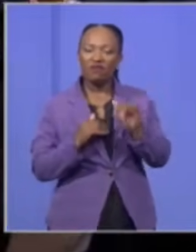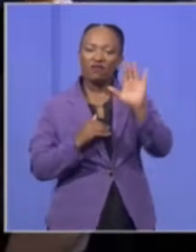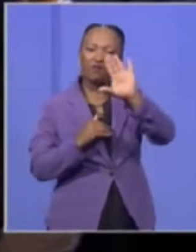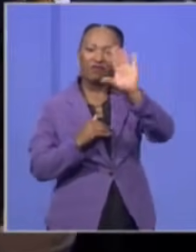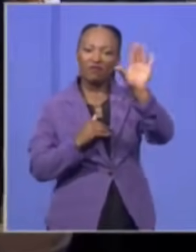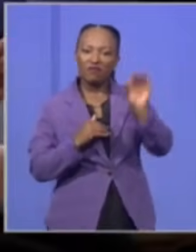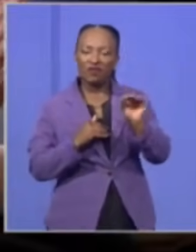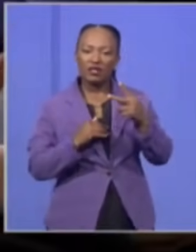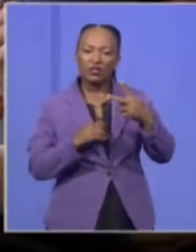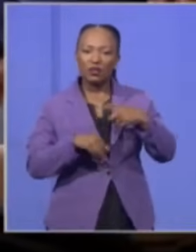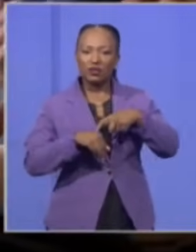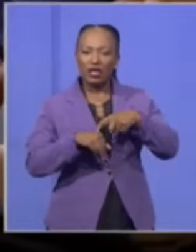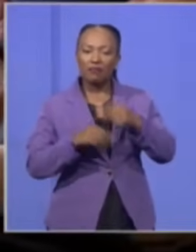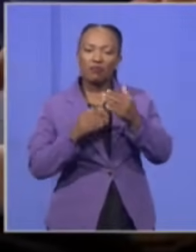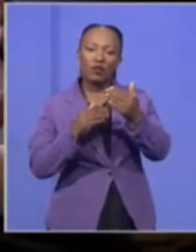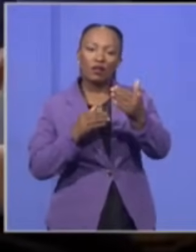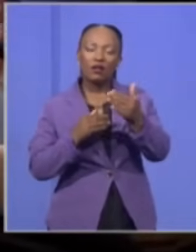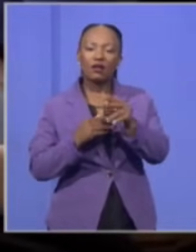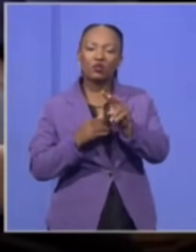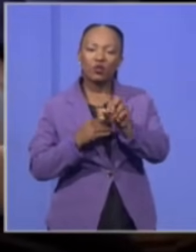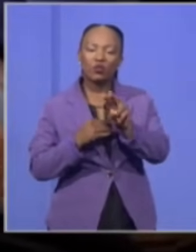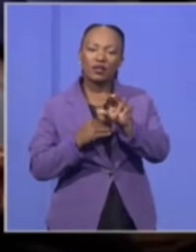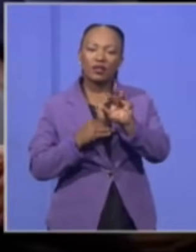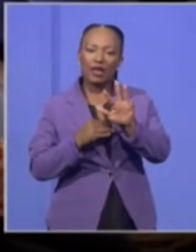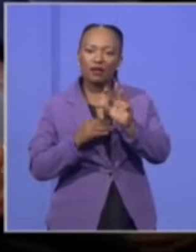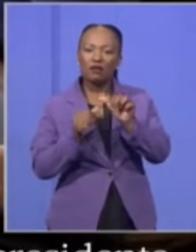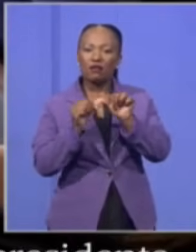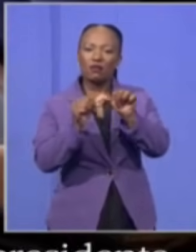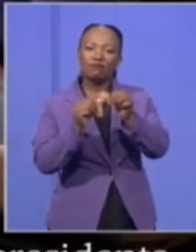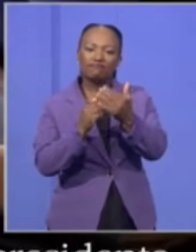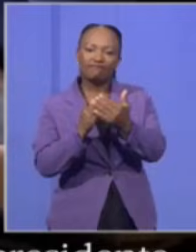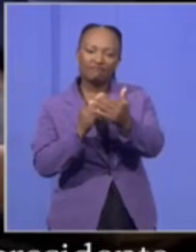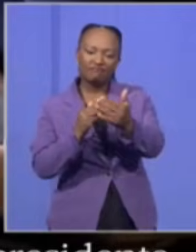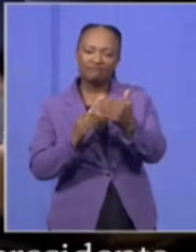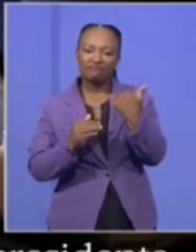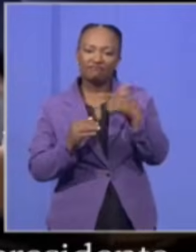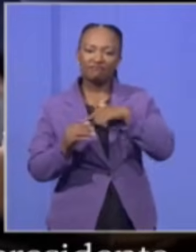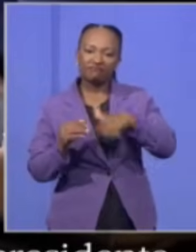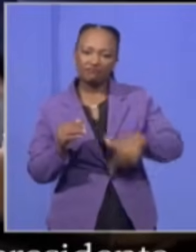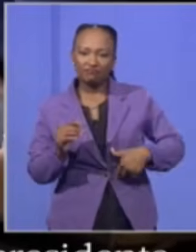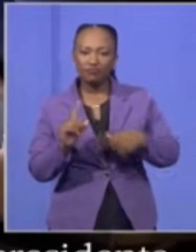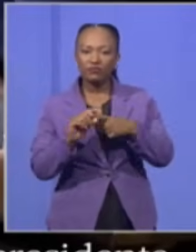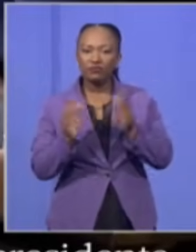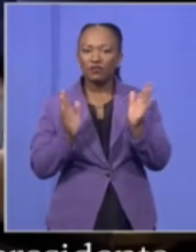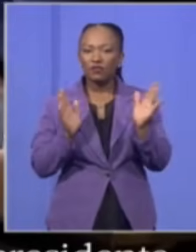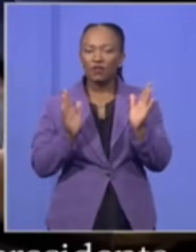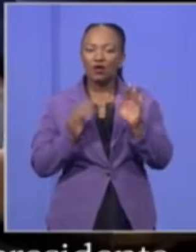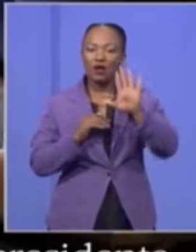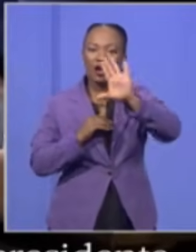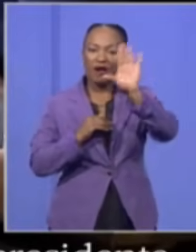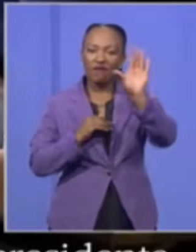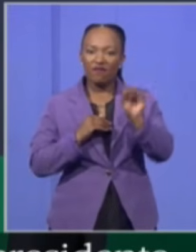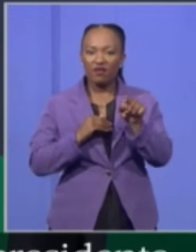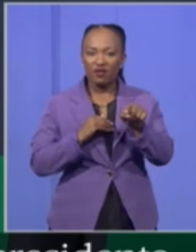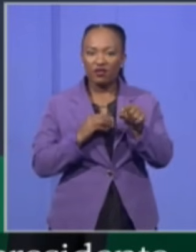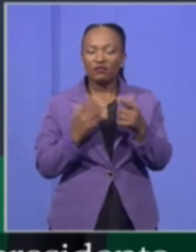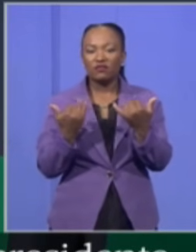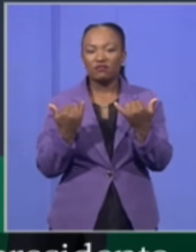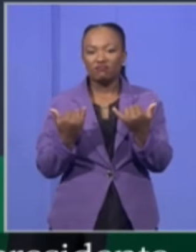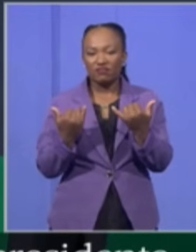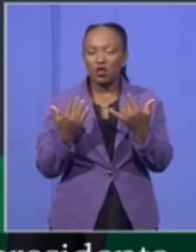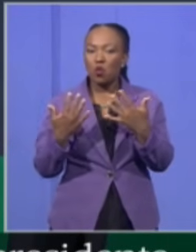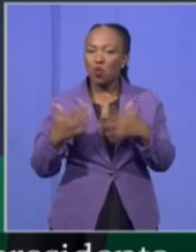legala bobedi go fihla ngwageng wa 2029 nakong ya ge le mopresidente wa kgole ya maoto ya Afrika e fihleletše